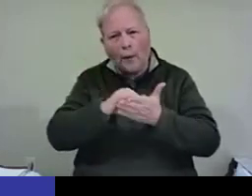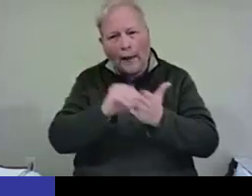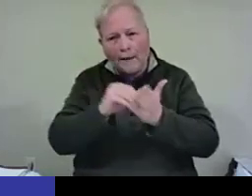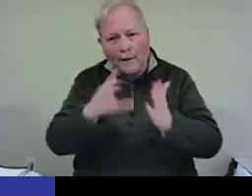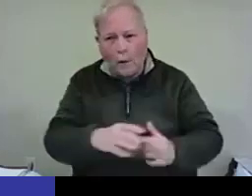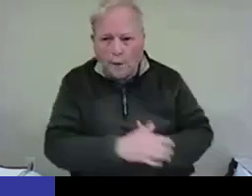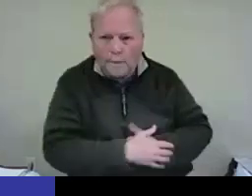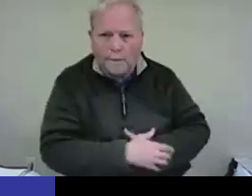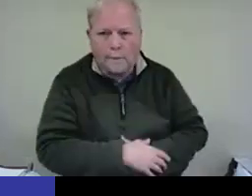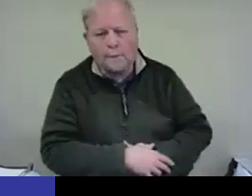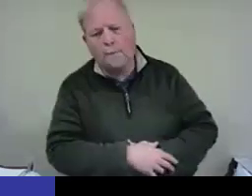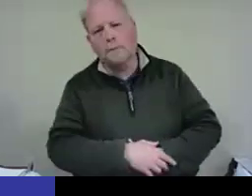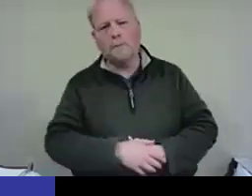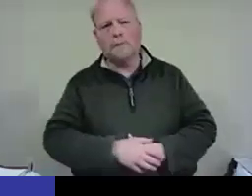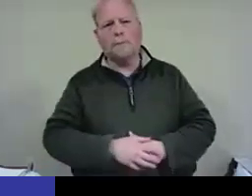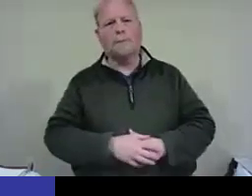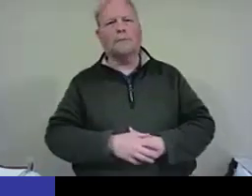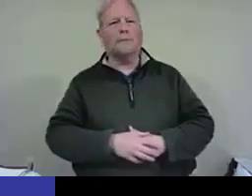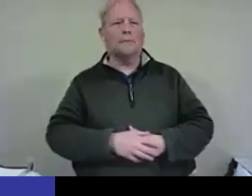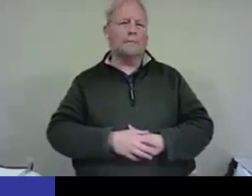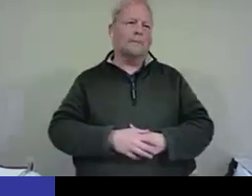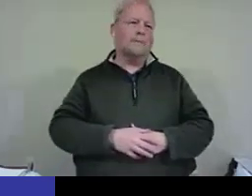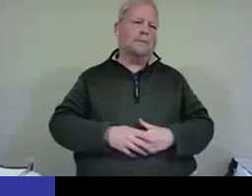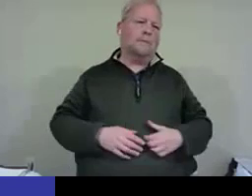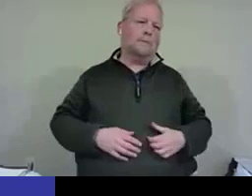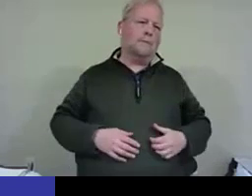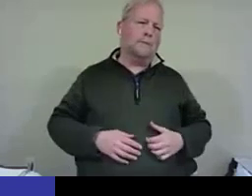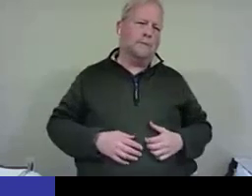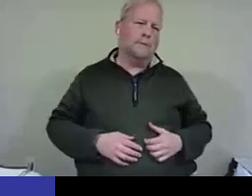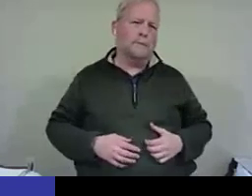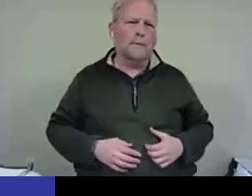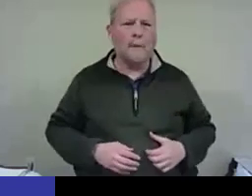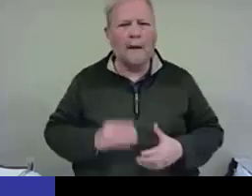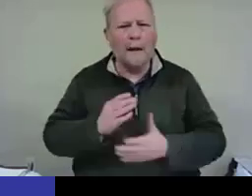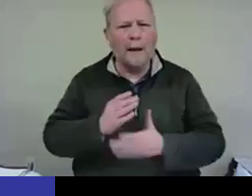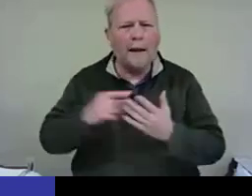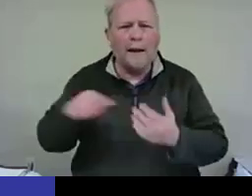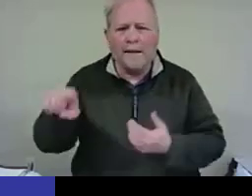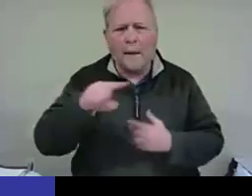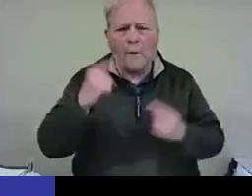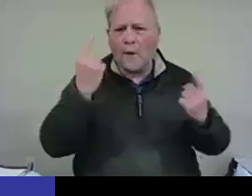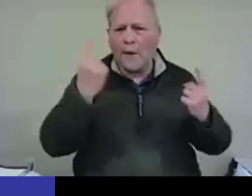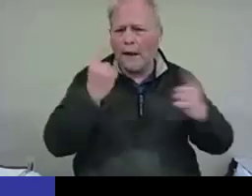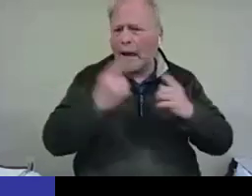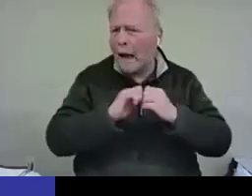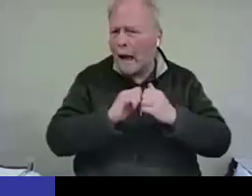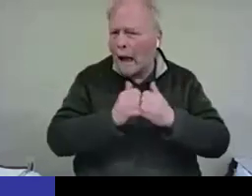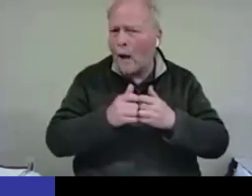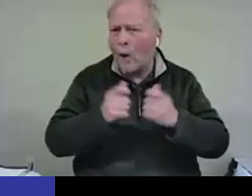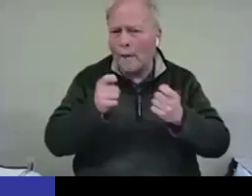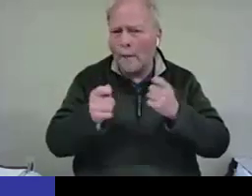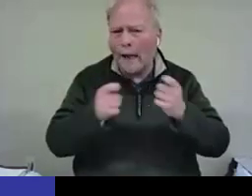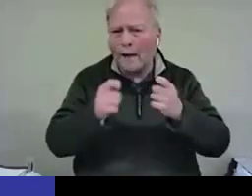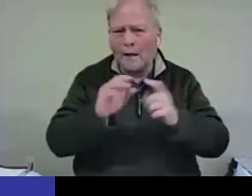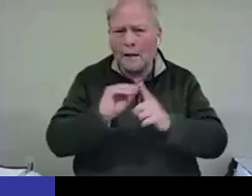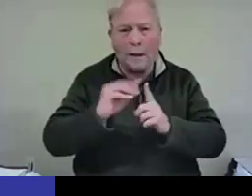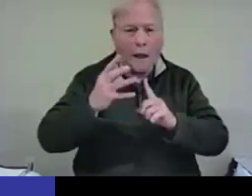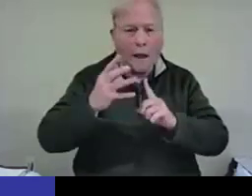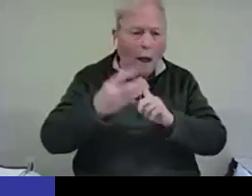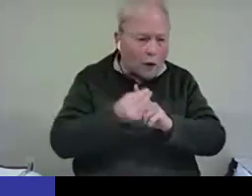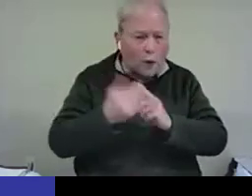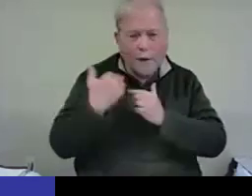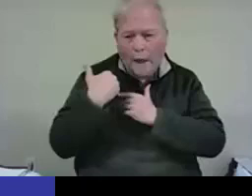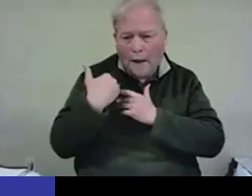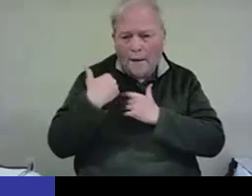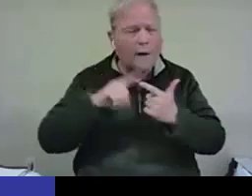All right, so I'm guessing some of you are already thinking, how are we ever going to manage a culturally responsive, trauma-sensitive,